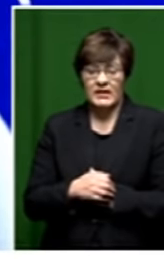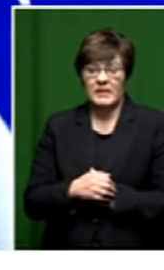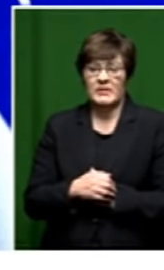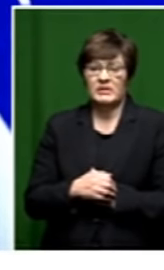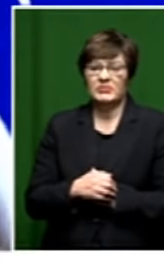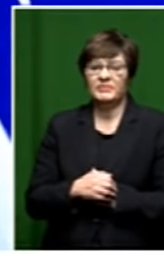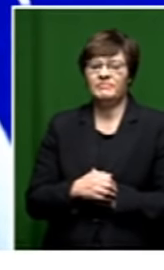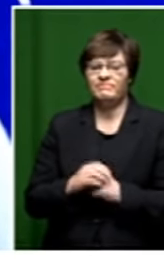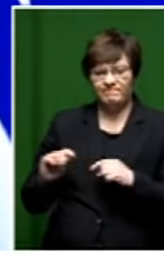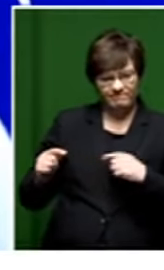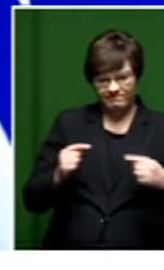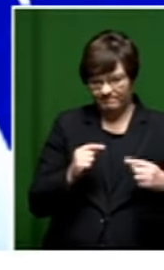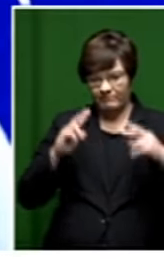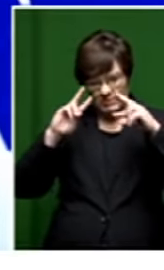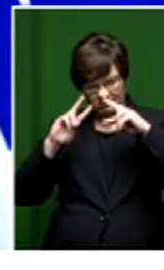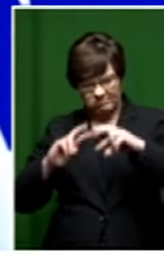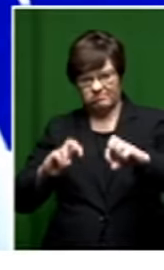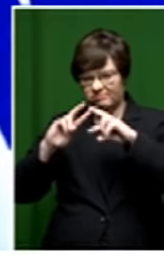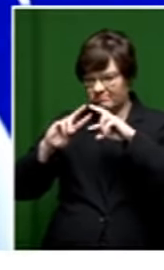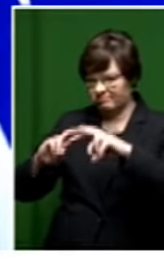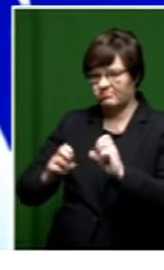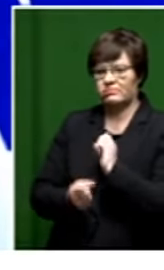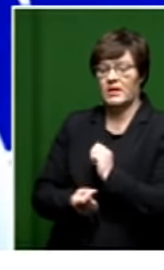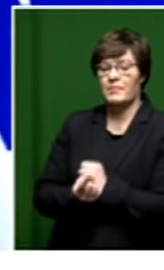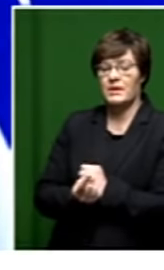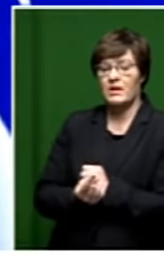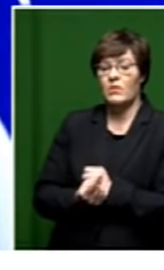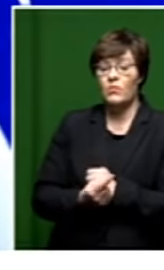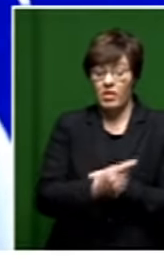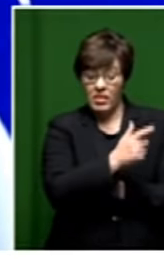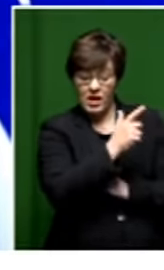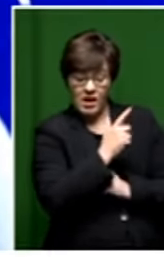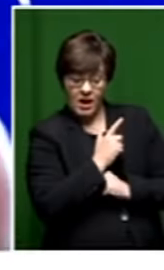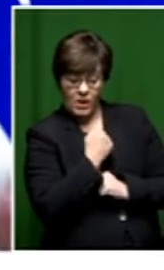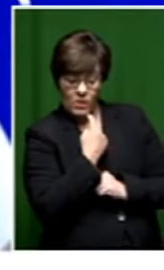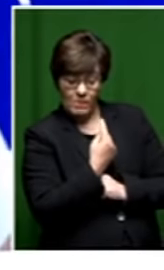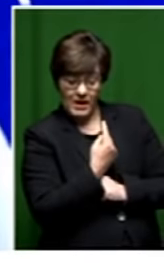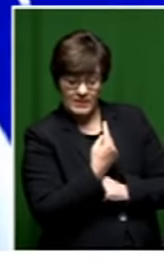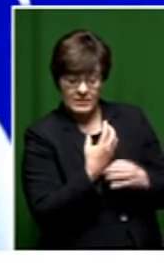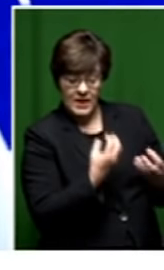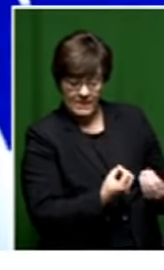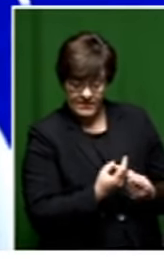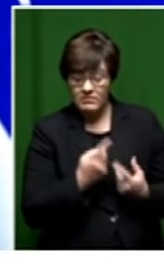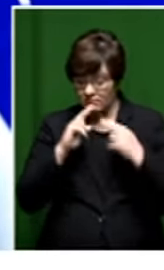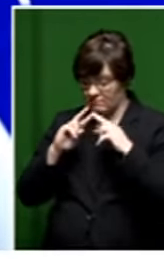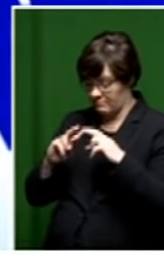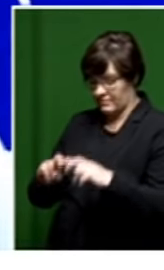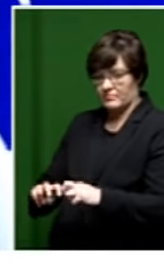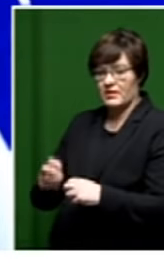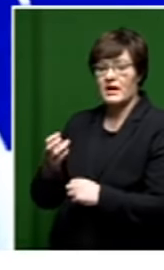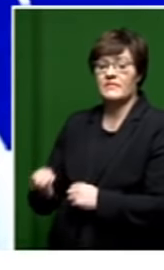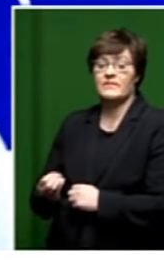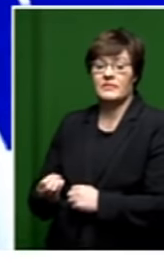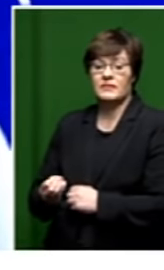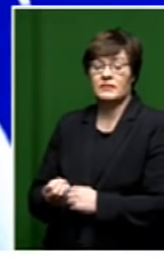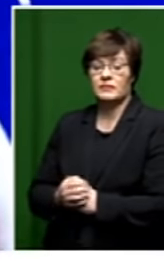quite a robust investigations that take place with each and every, kind of complaint or kind of allegation